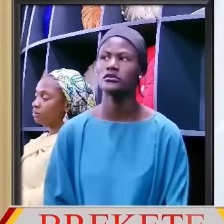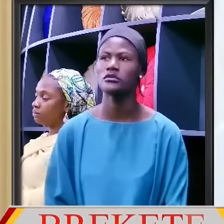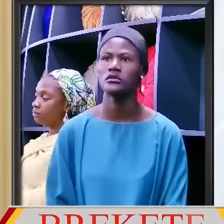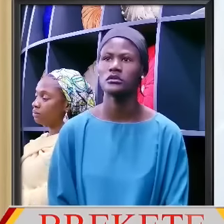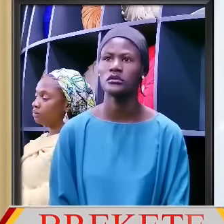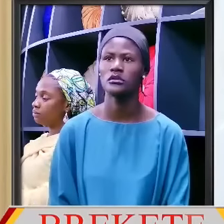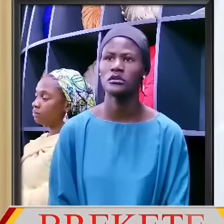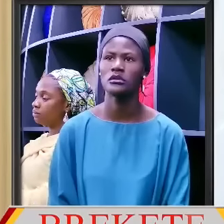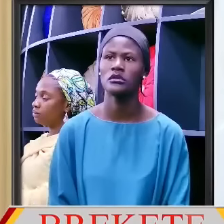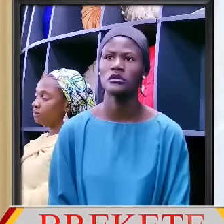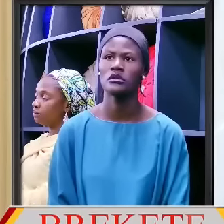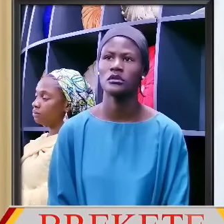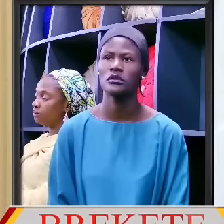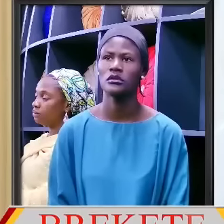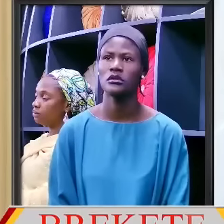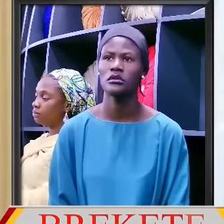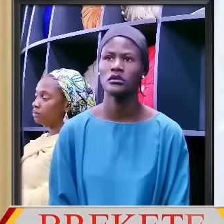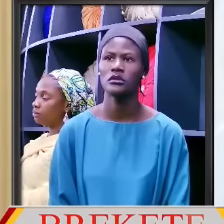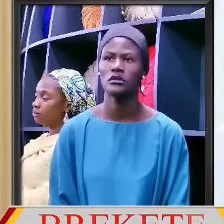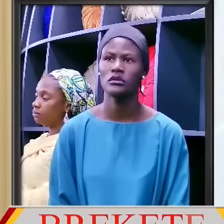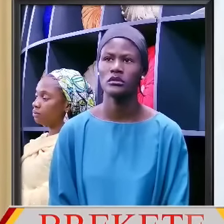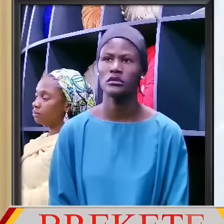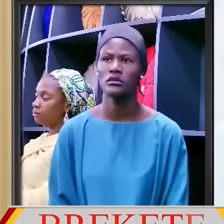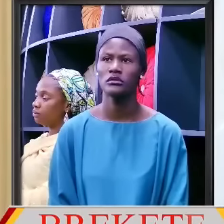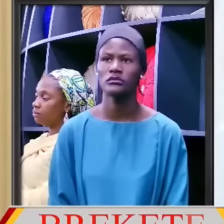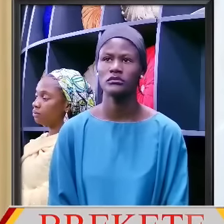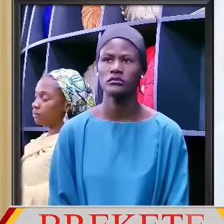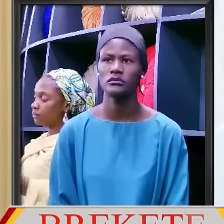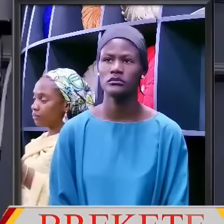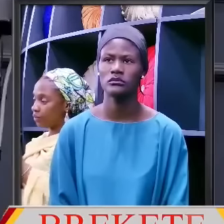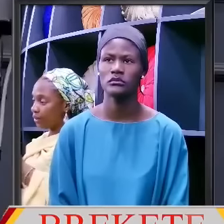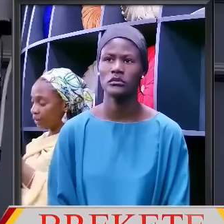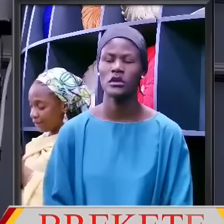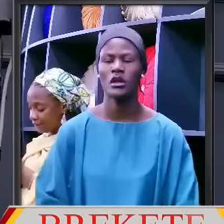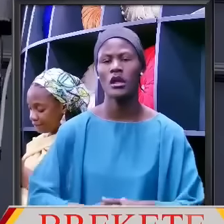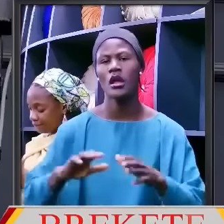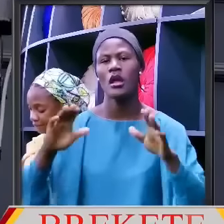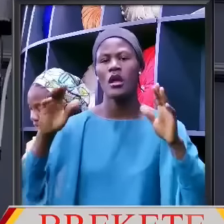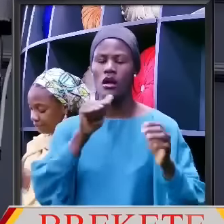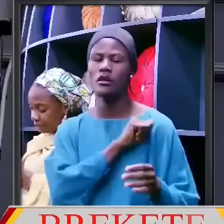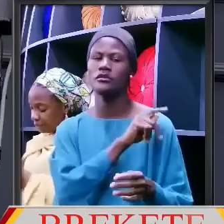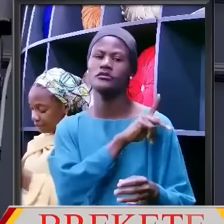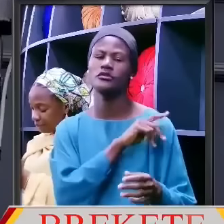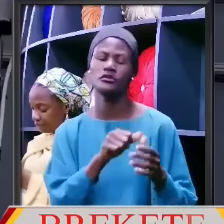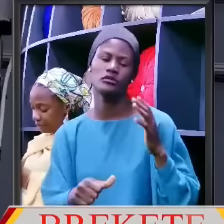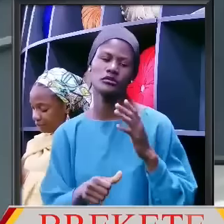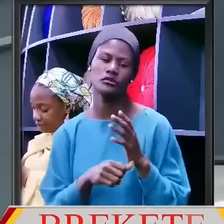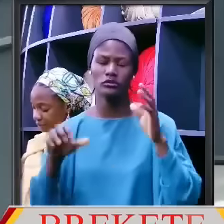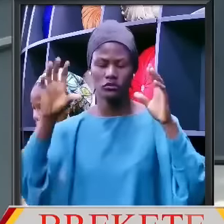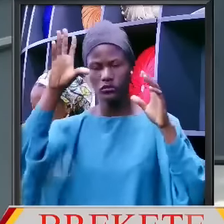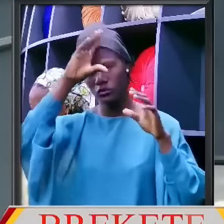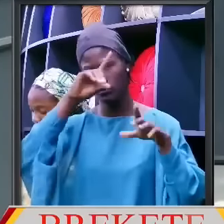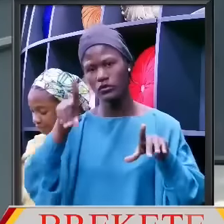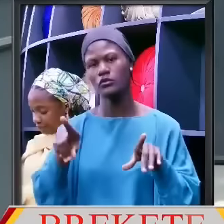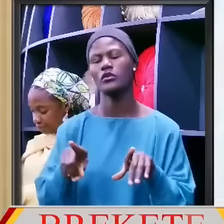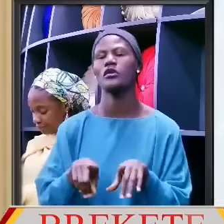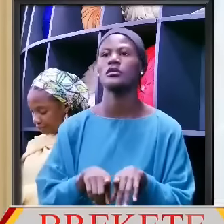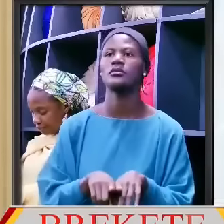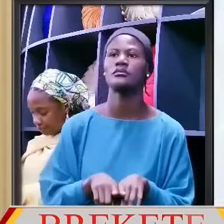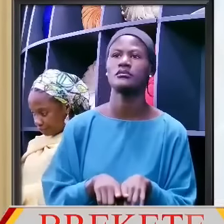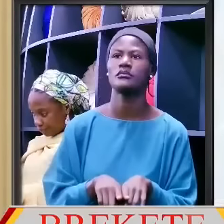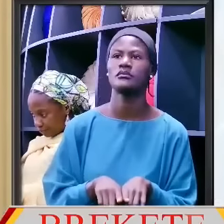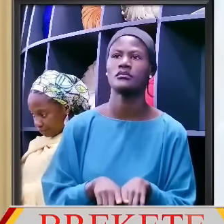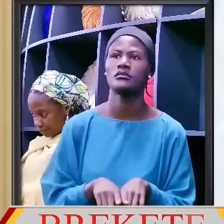Usman Dora is my name. Ah, senior citizen. Make we appreciate my elder brother. Yes, sir. And I